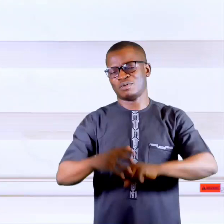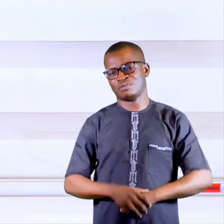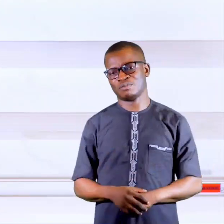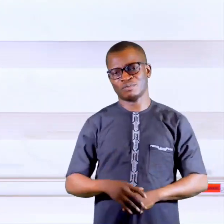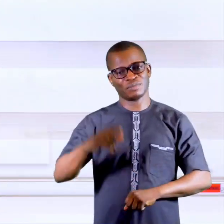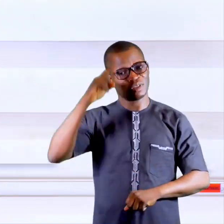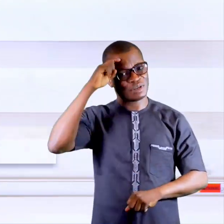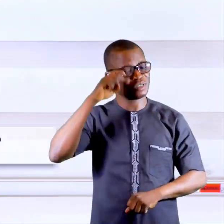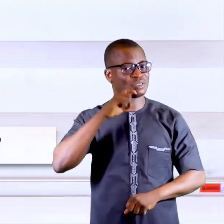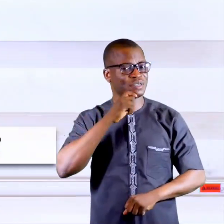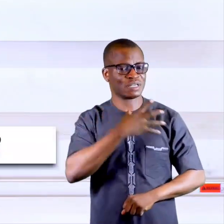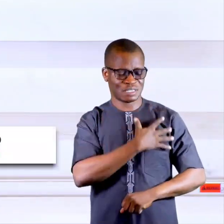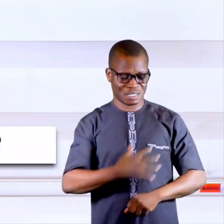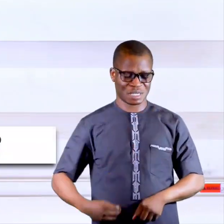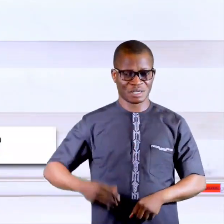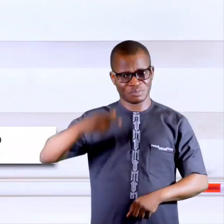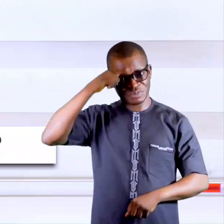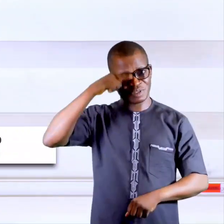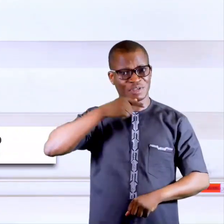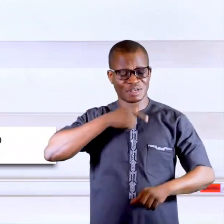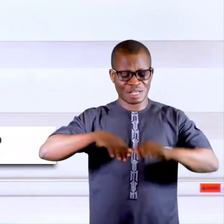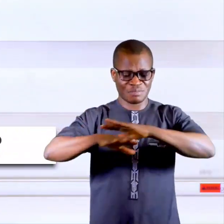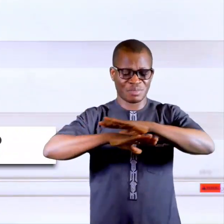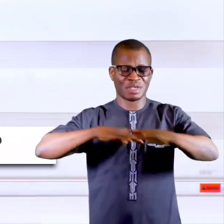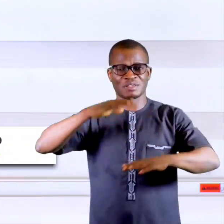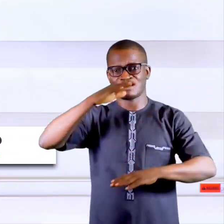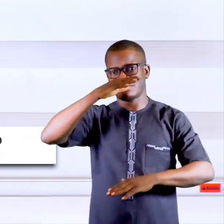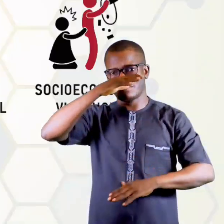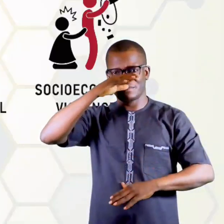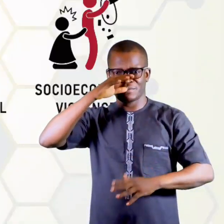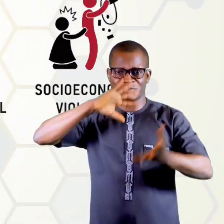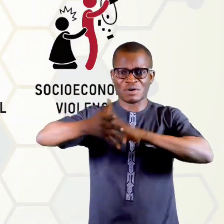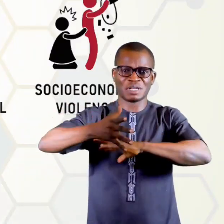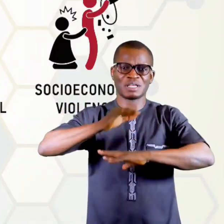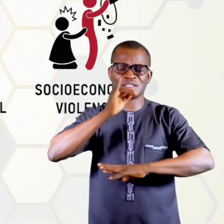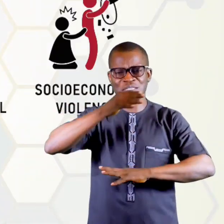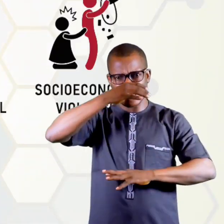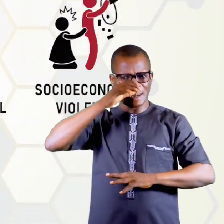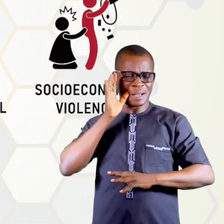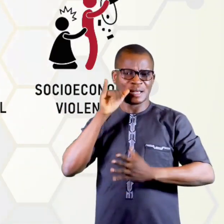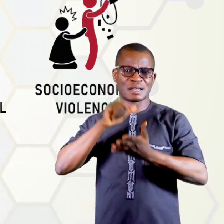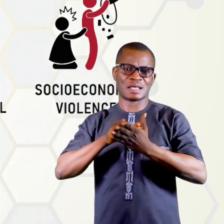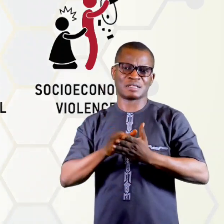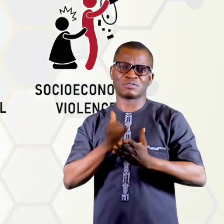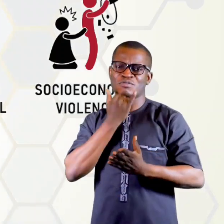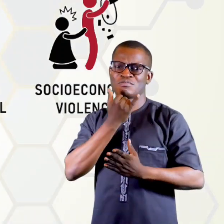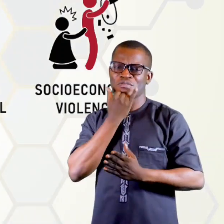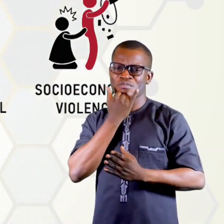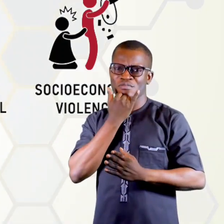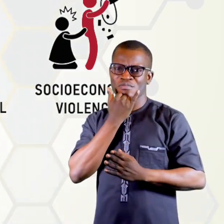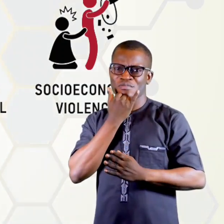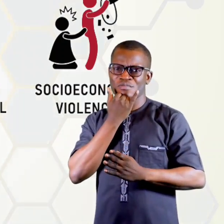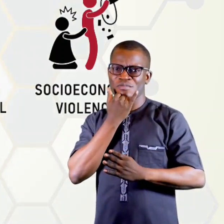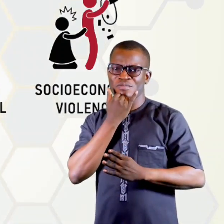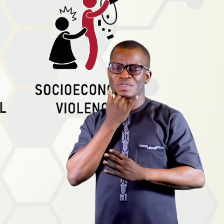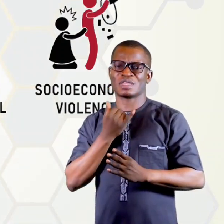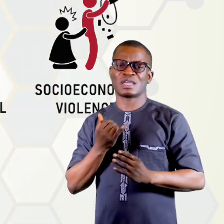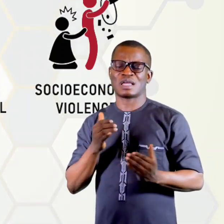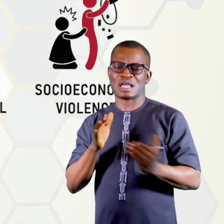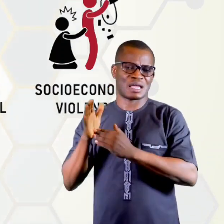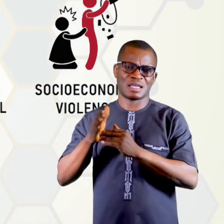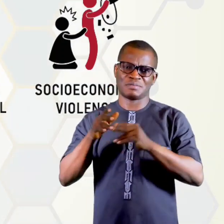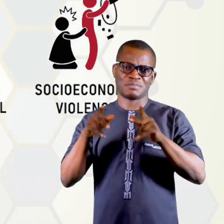and gender-based violence is that crime that is committed against a person based on the